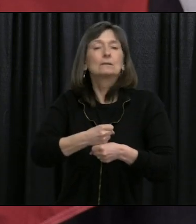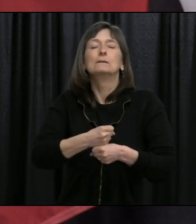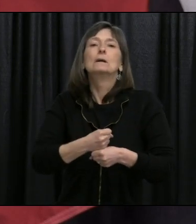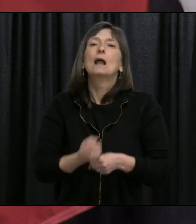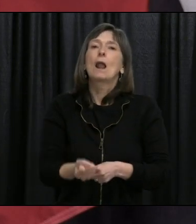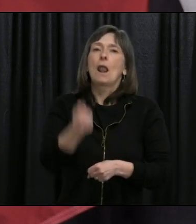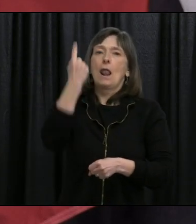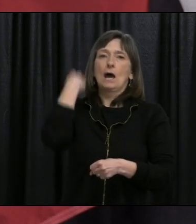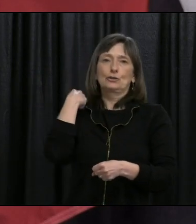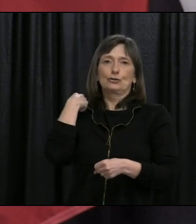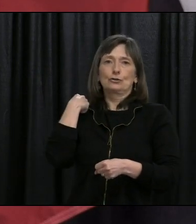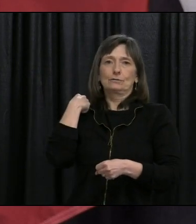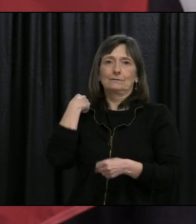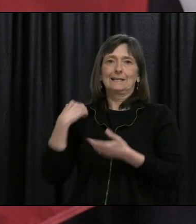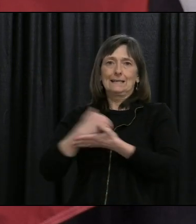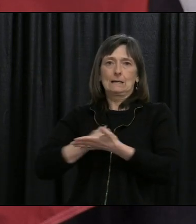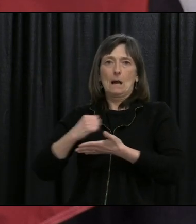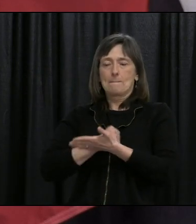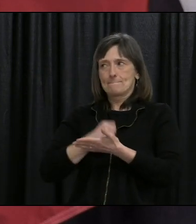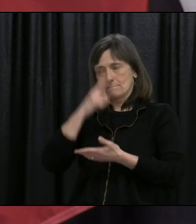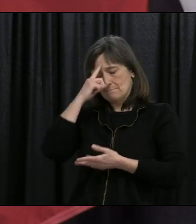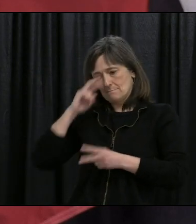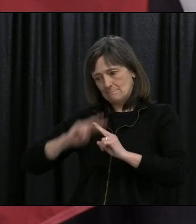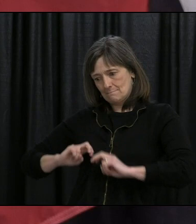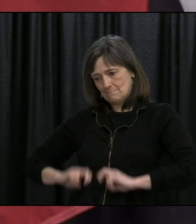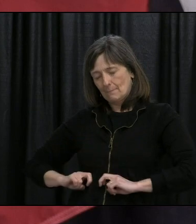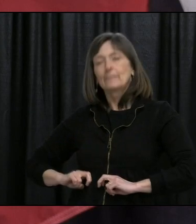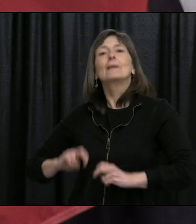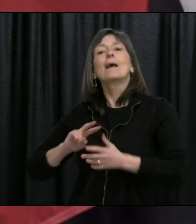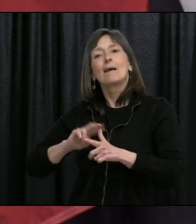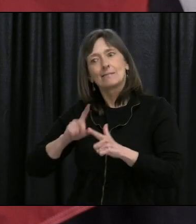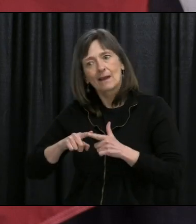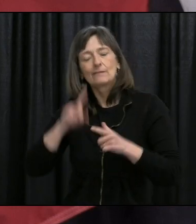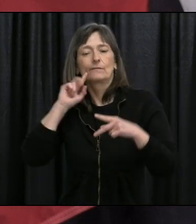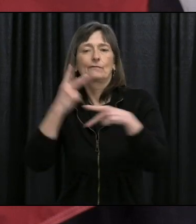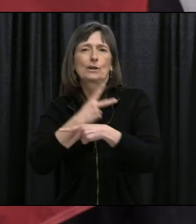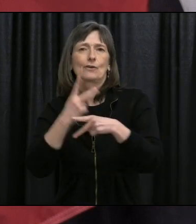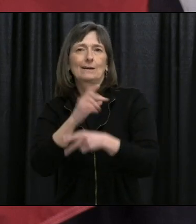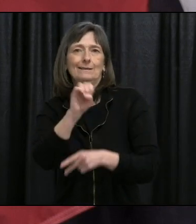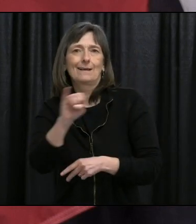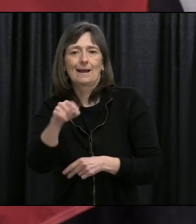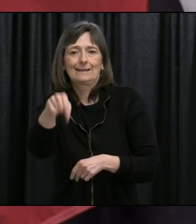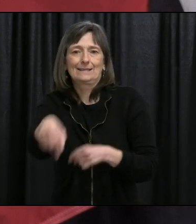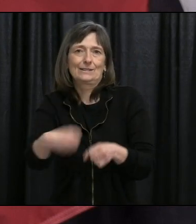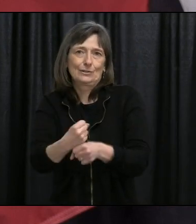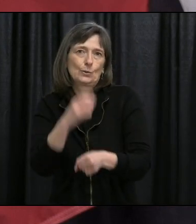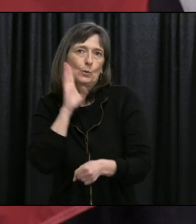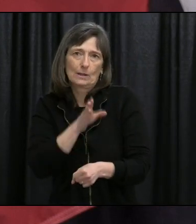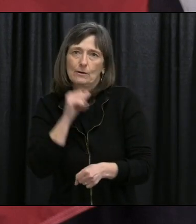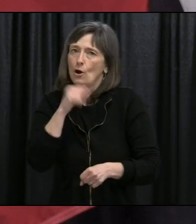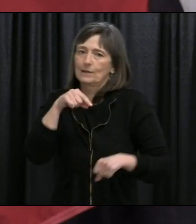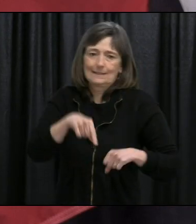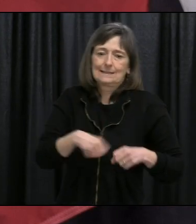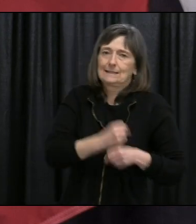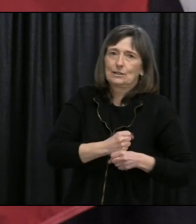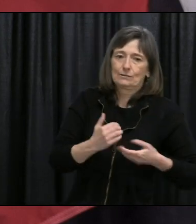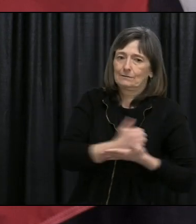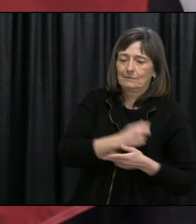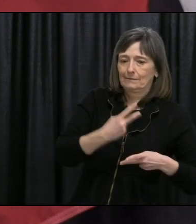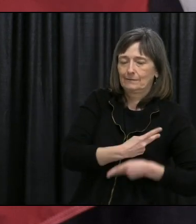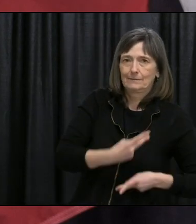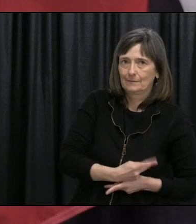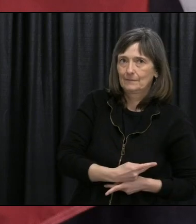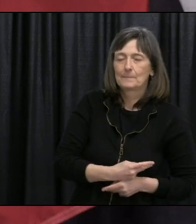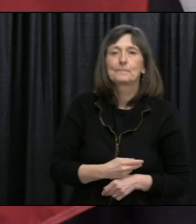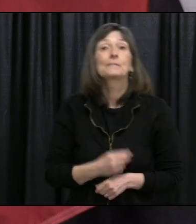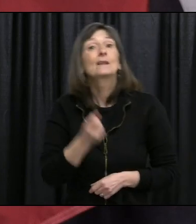that was announced today. But that also does not include the $62 million that has already been announced in late